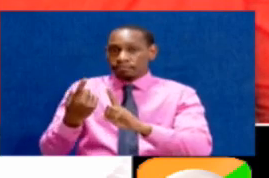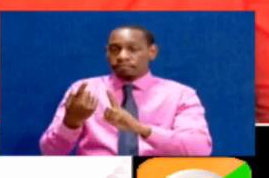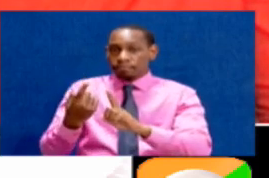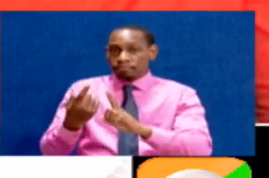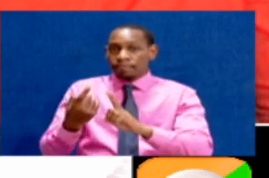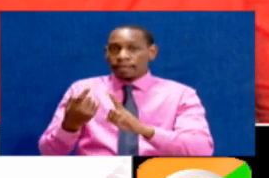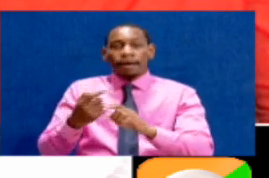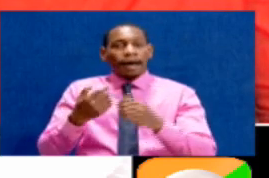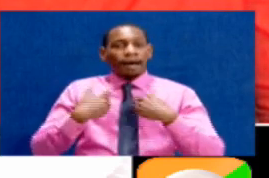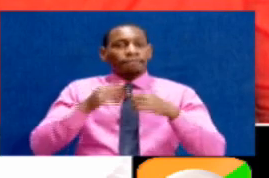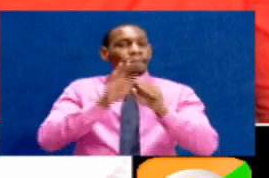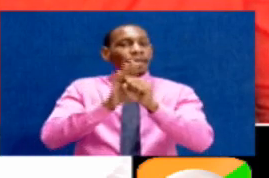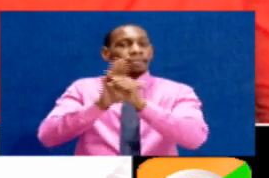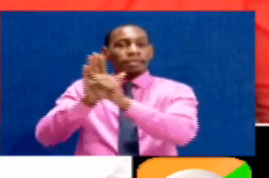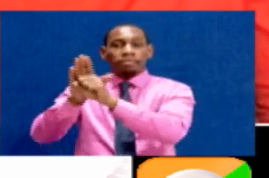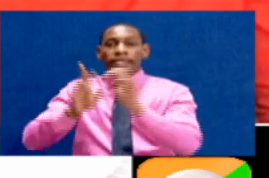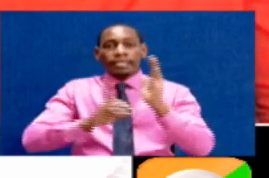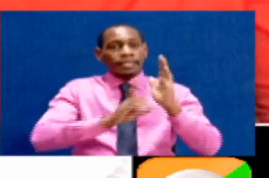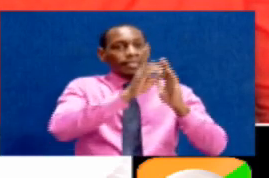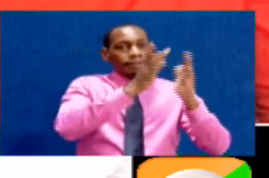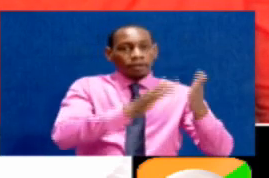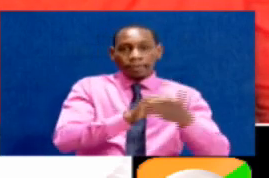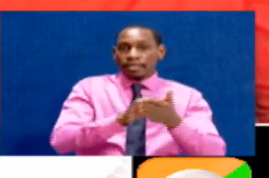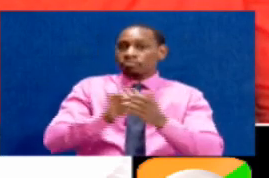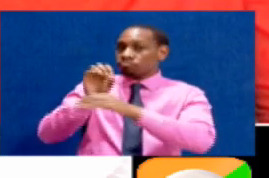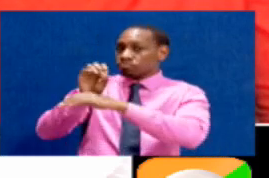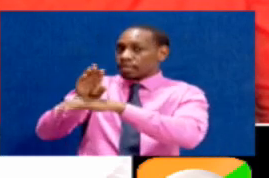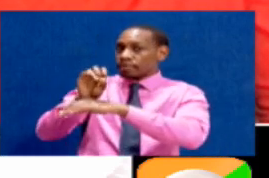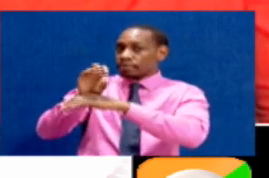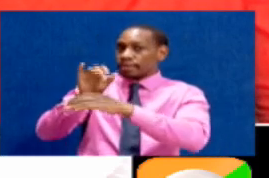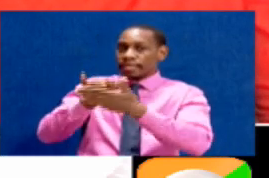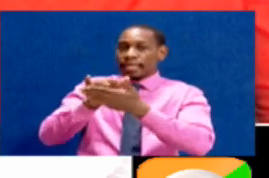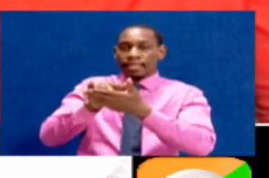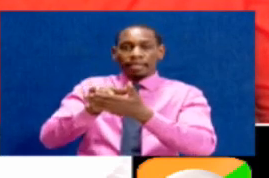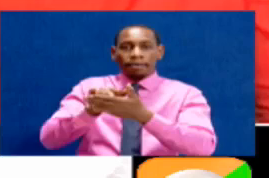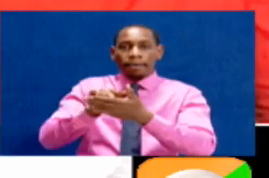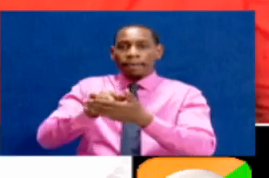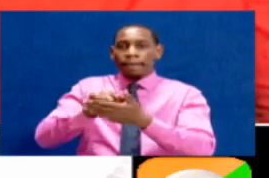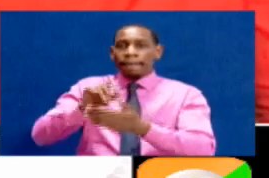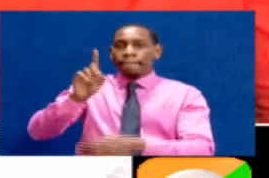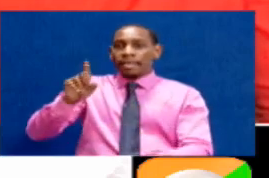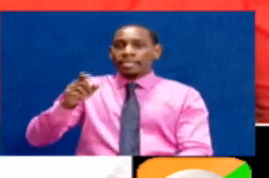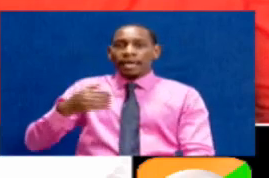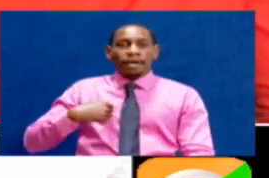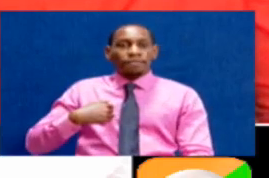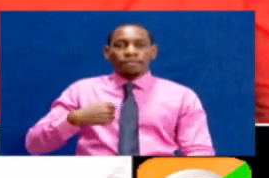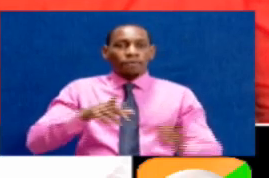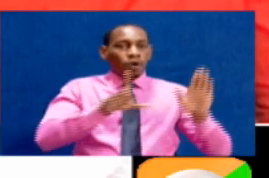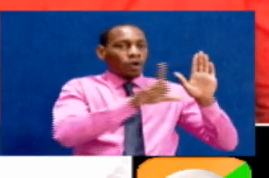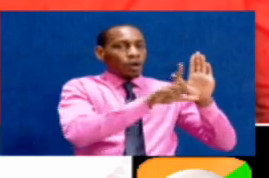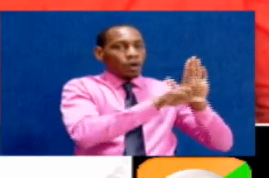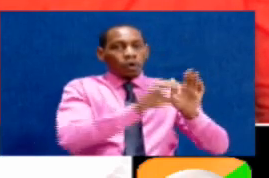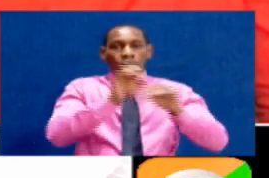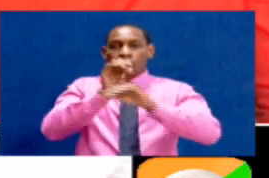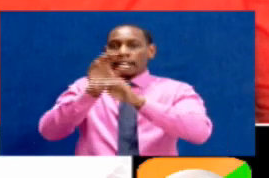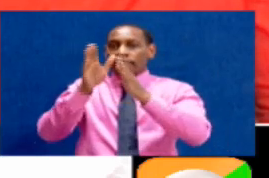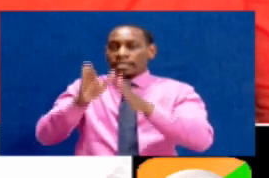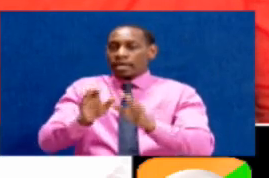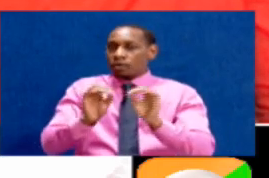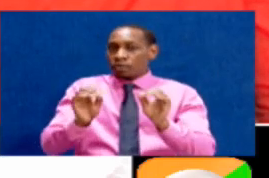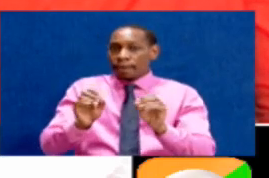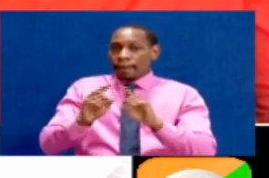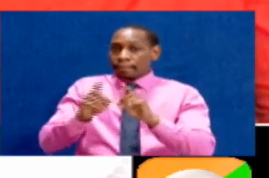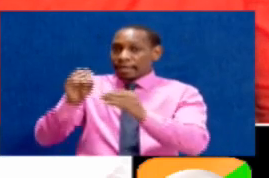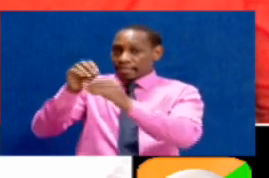There are some developers who will sometimes advise you that you don't need your own legal advisor. As an